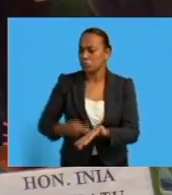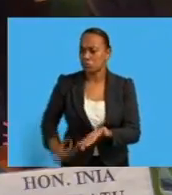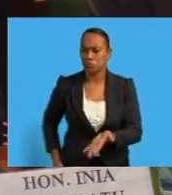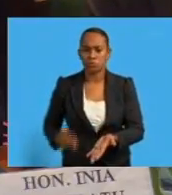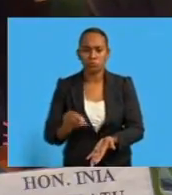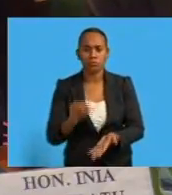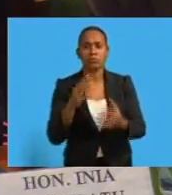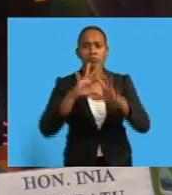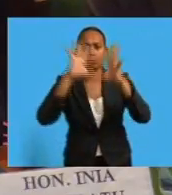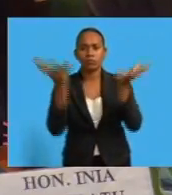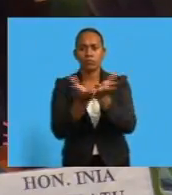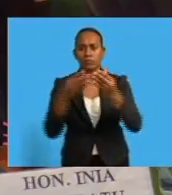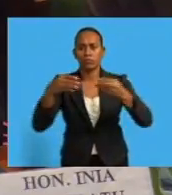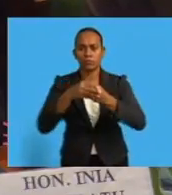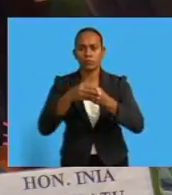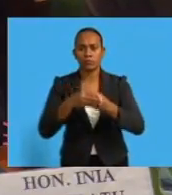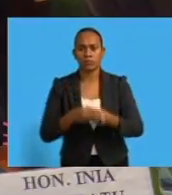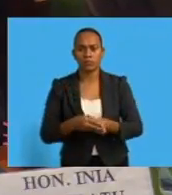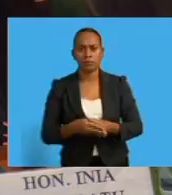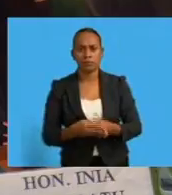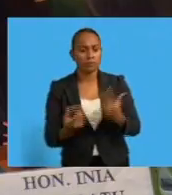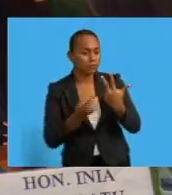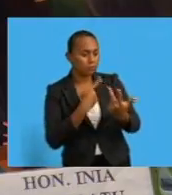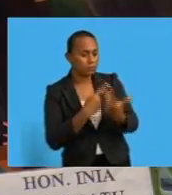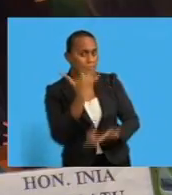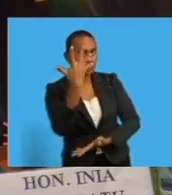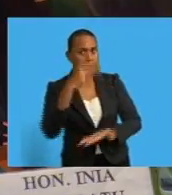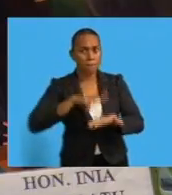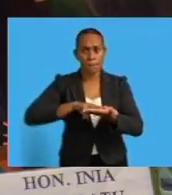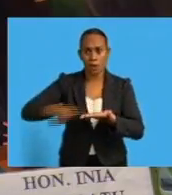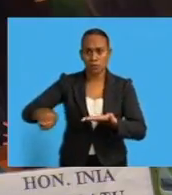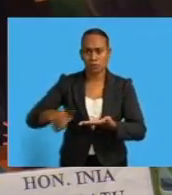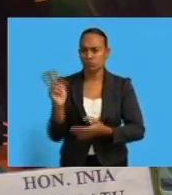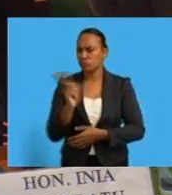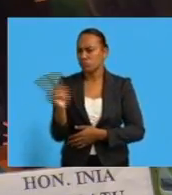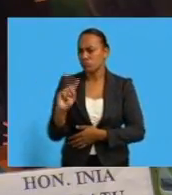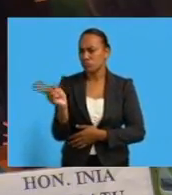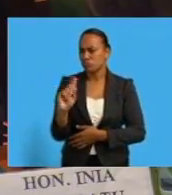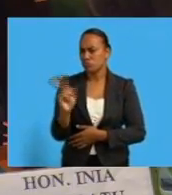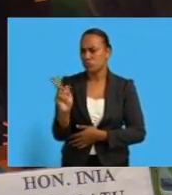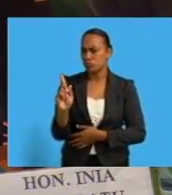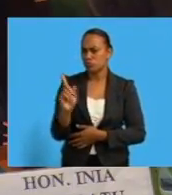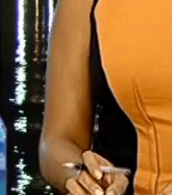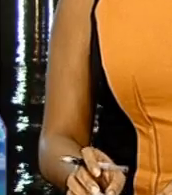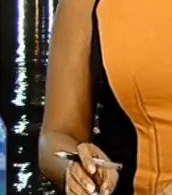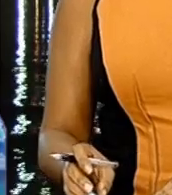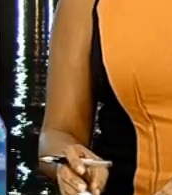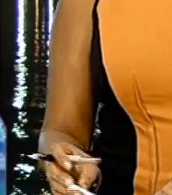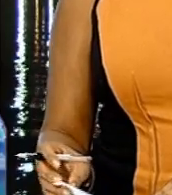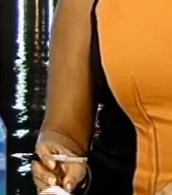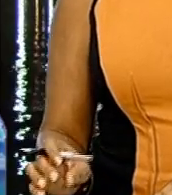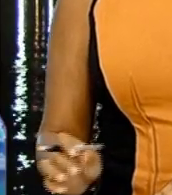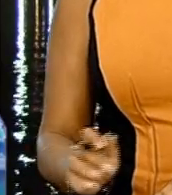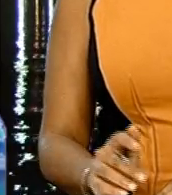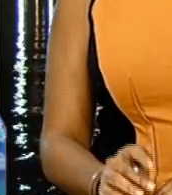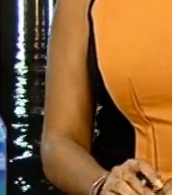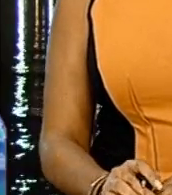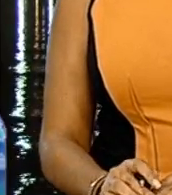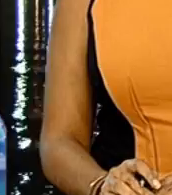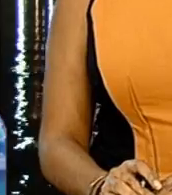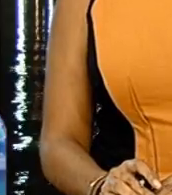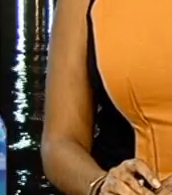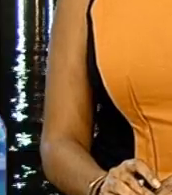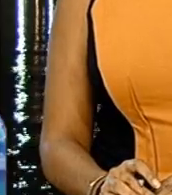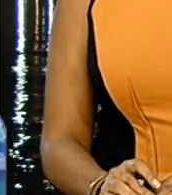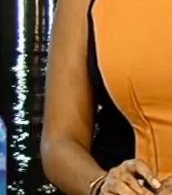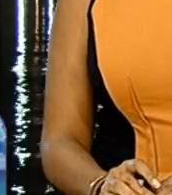fees, and second, another $5 million for the locally funded component for VAT and other project fees and costs. A dispute has been filed by